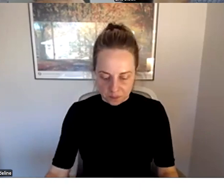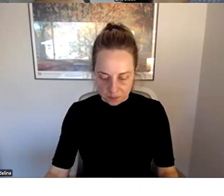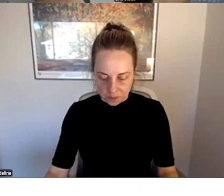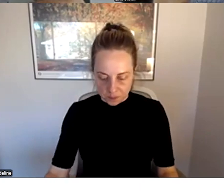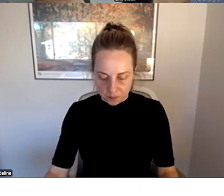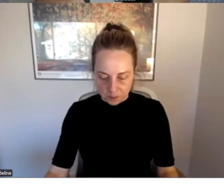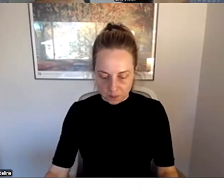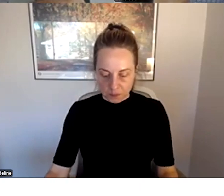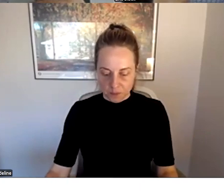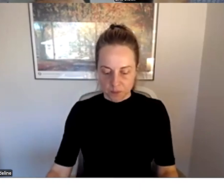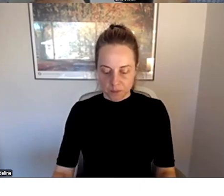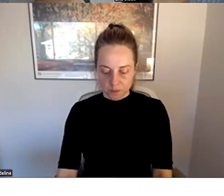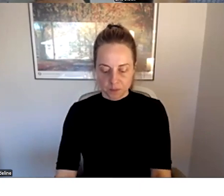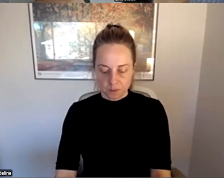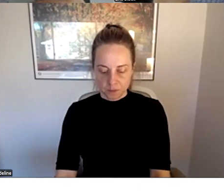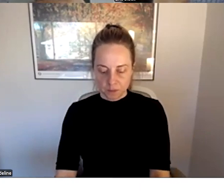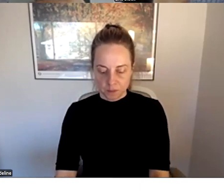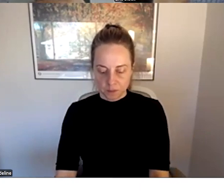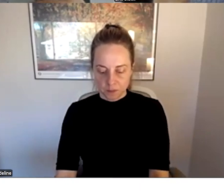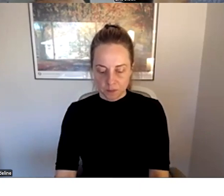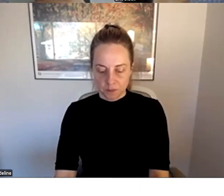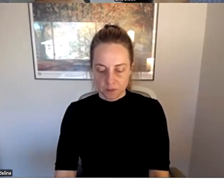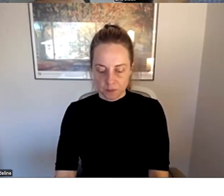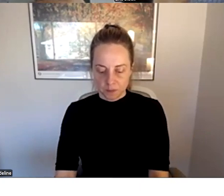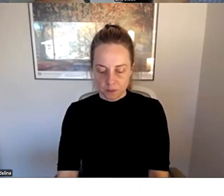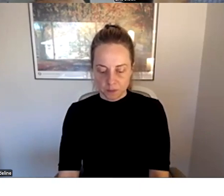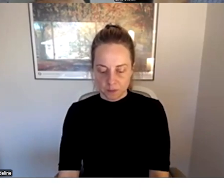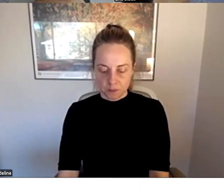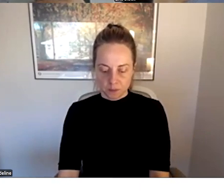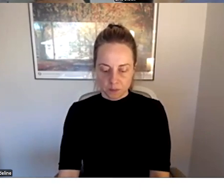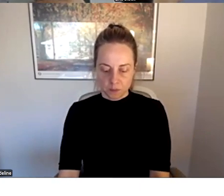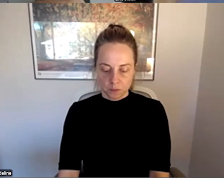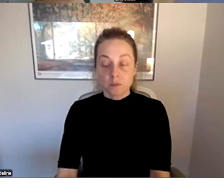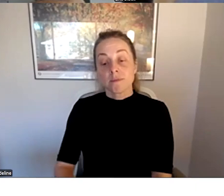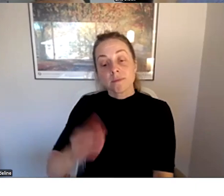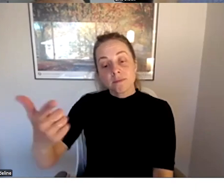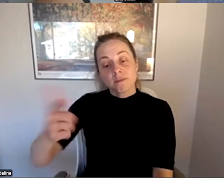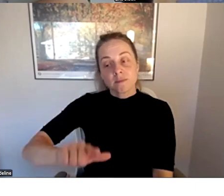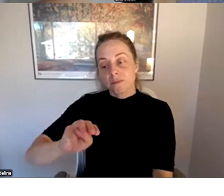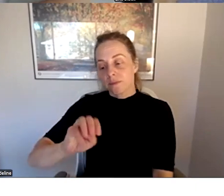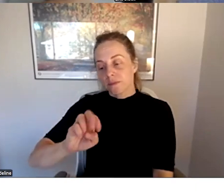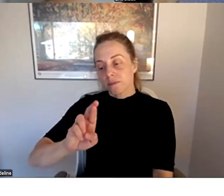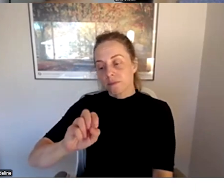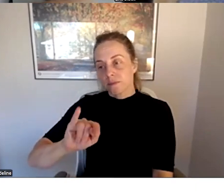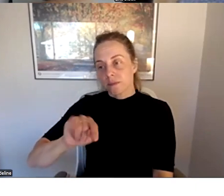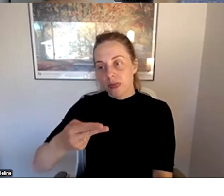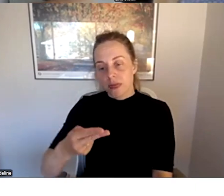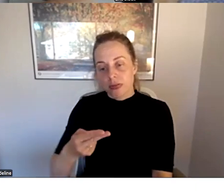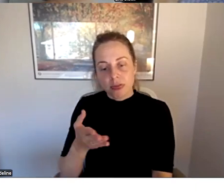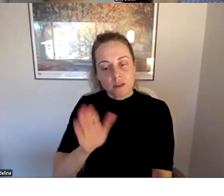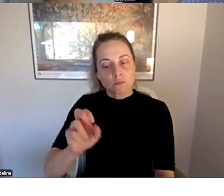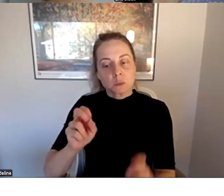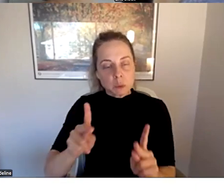Thank you, Julie. Meredith, it's your opportunity to give some advice here. There are some business leaders in